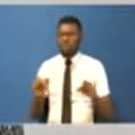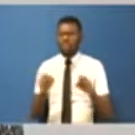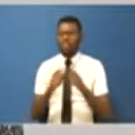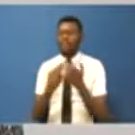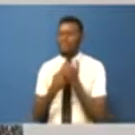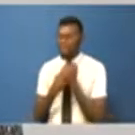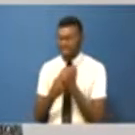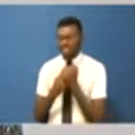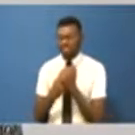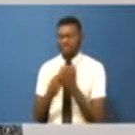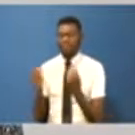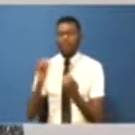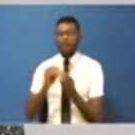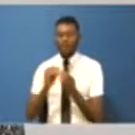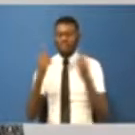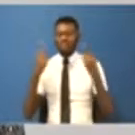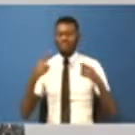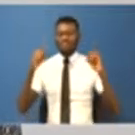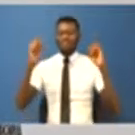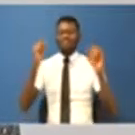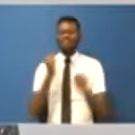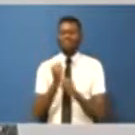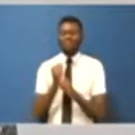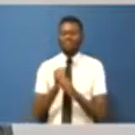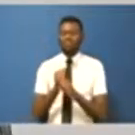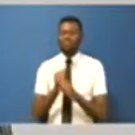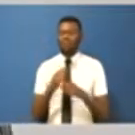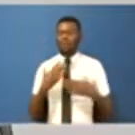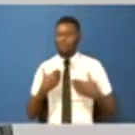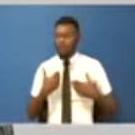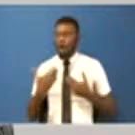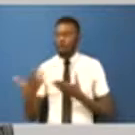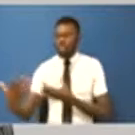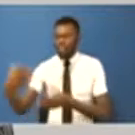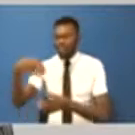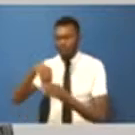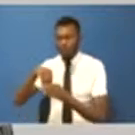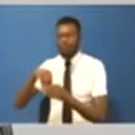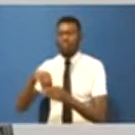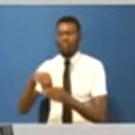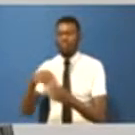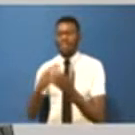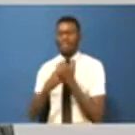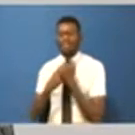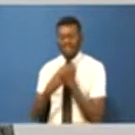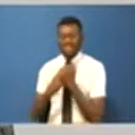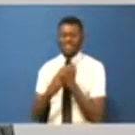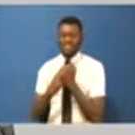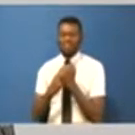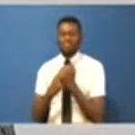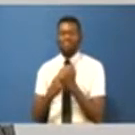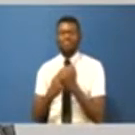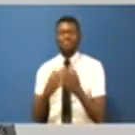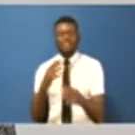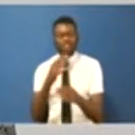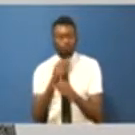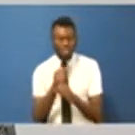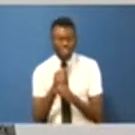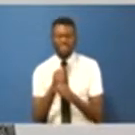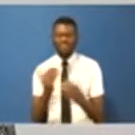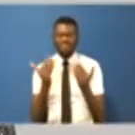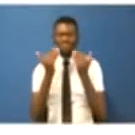partnership that we work and involving the people also to be partners stakeholders thank you